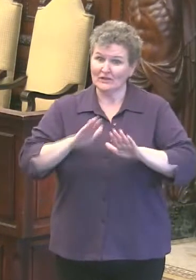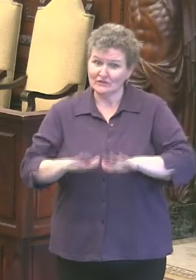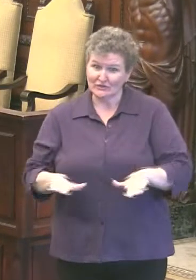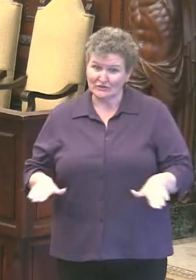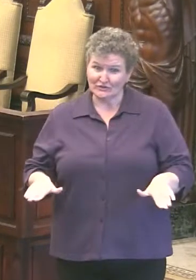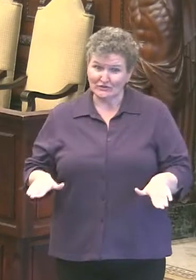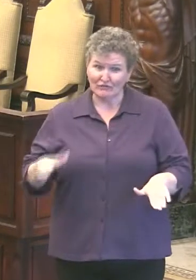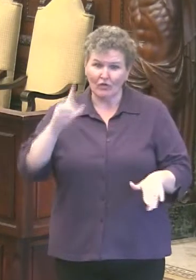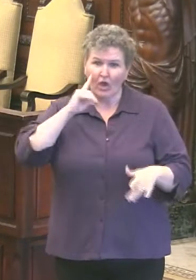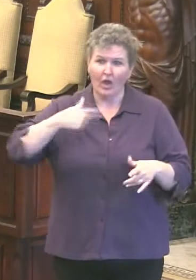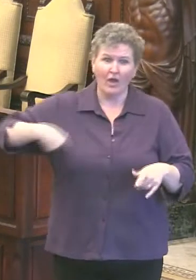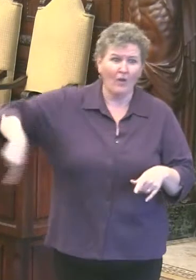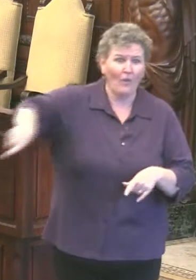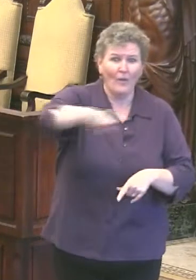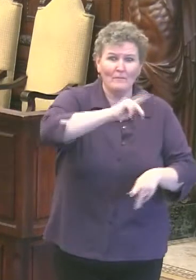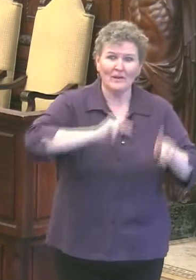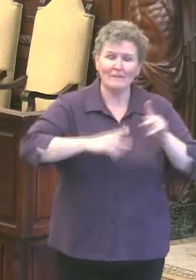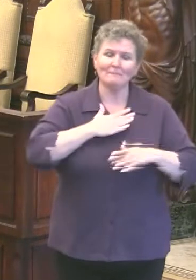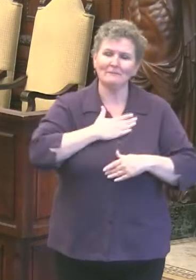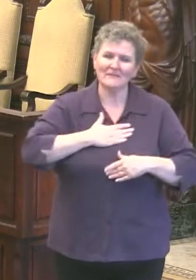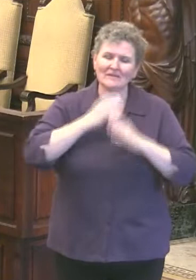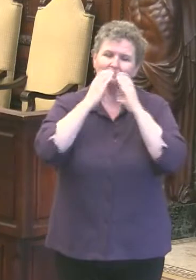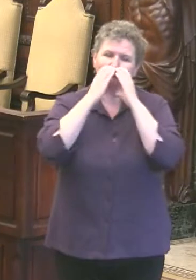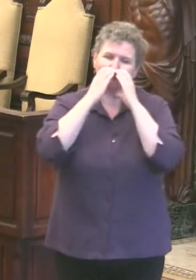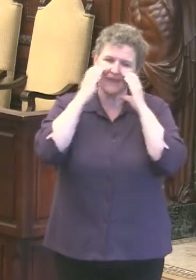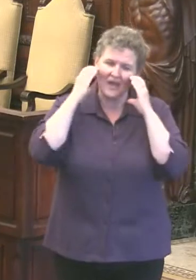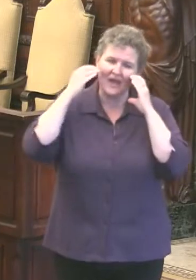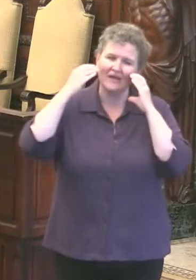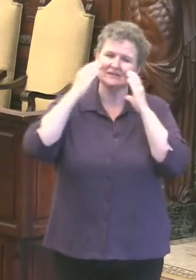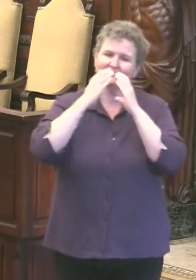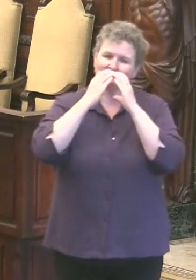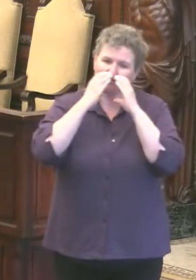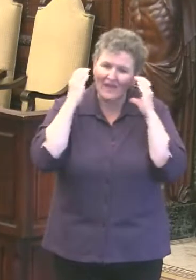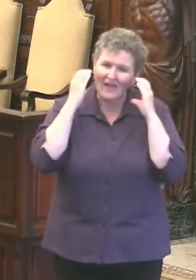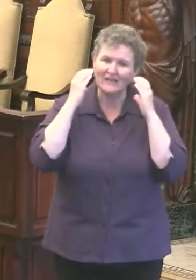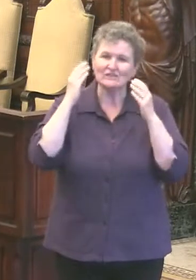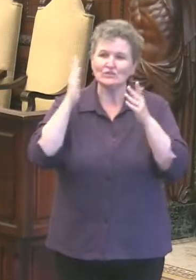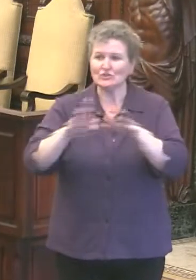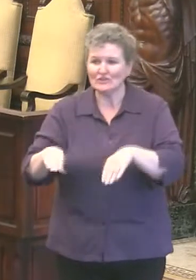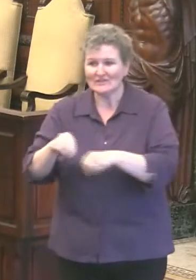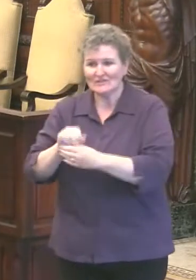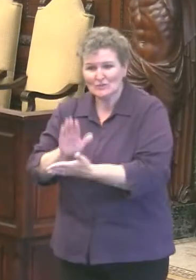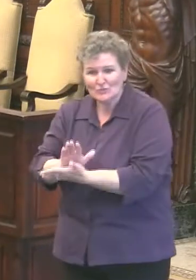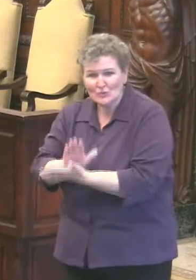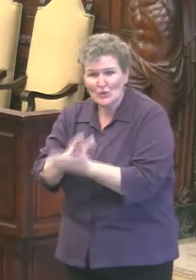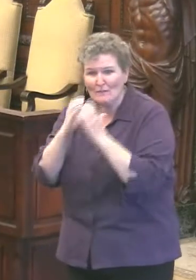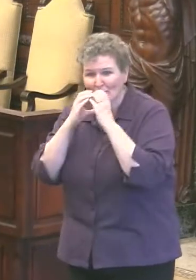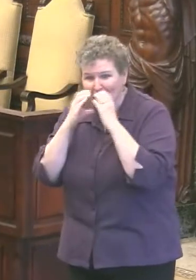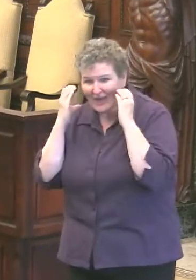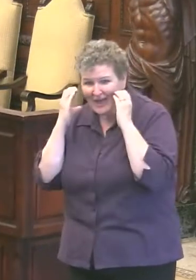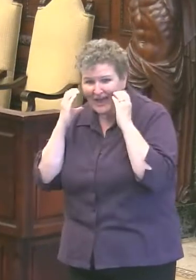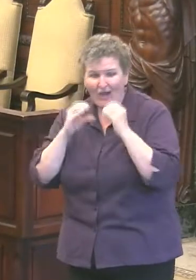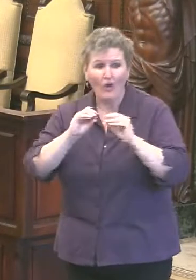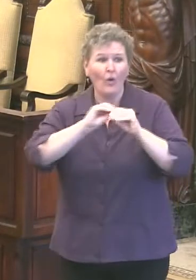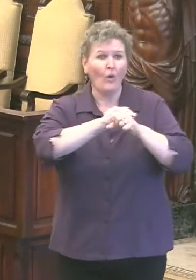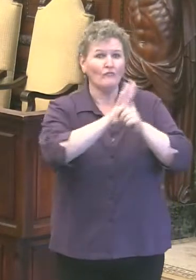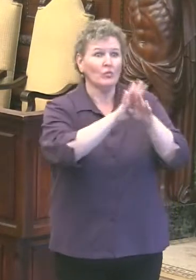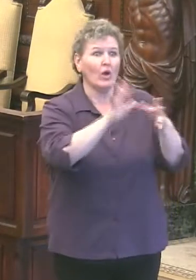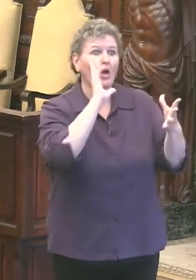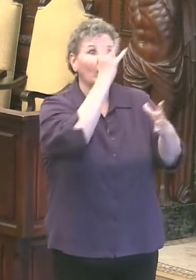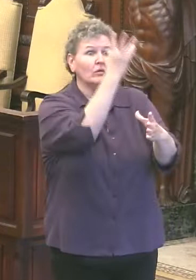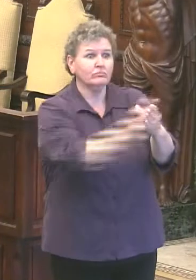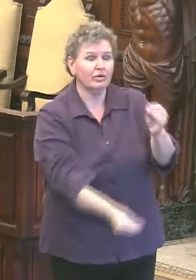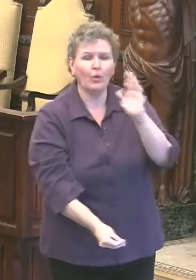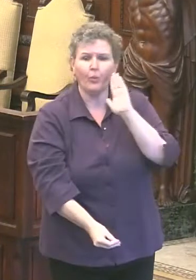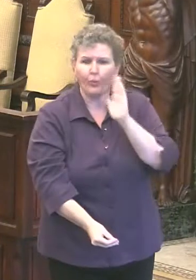all of us, we need those masks worn. We need our kids in school and we need this virus wiped out. Everyone can do their part by